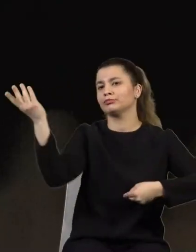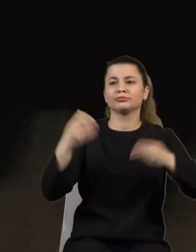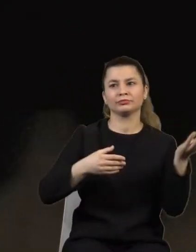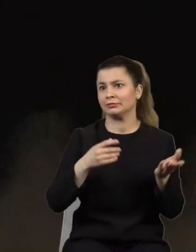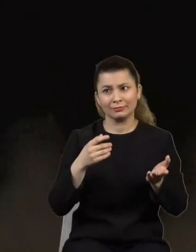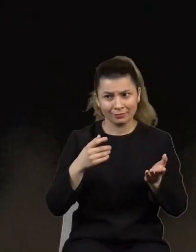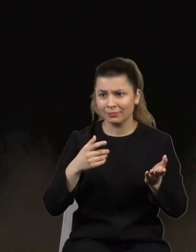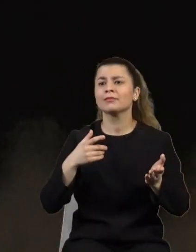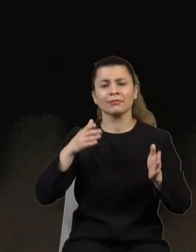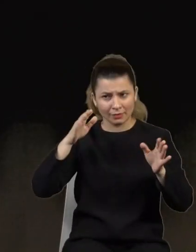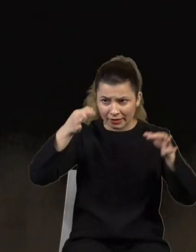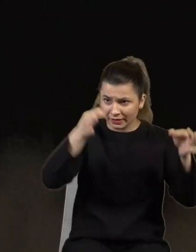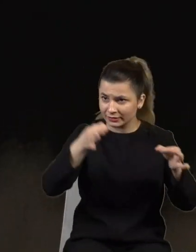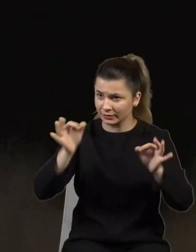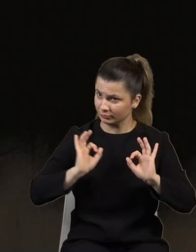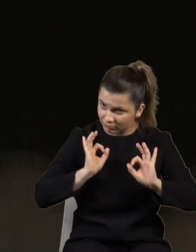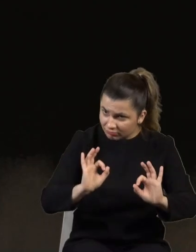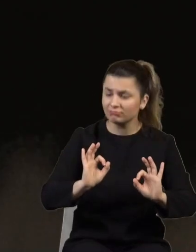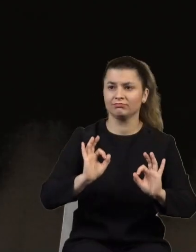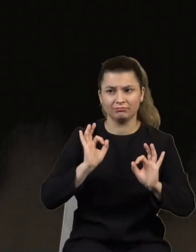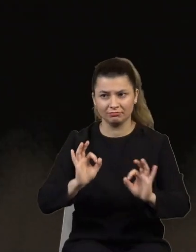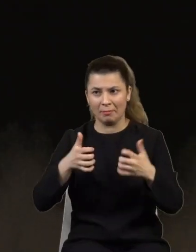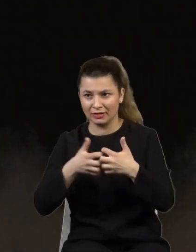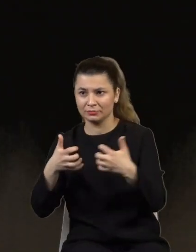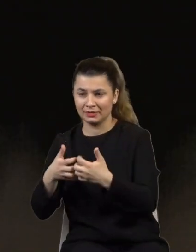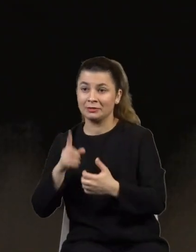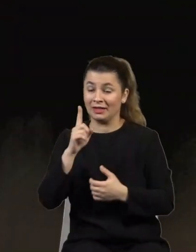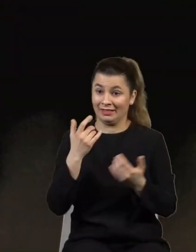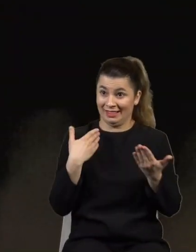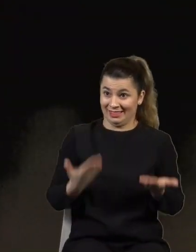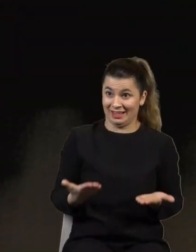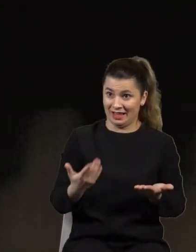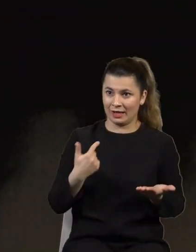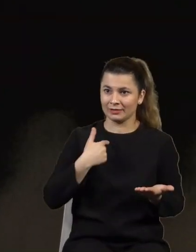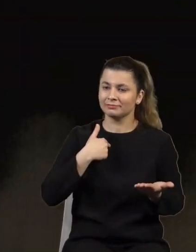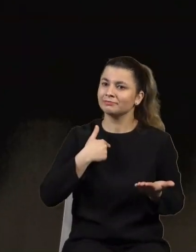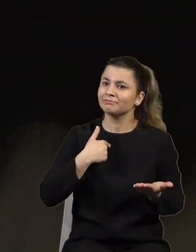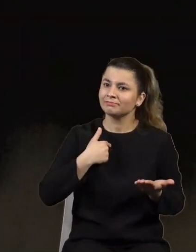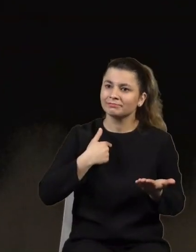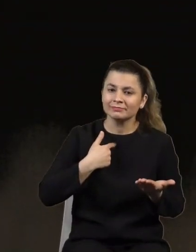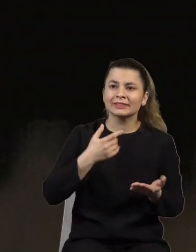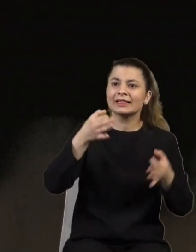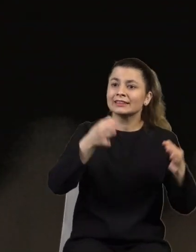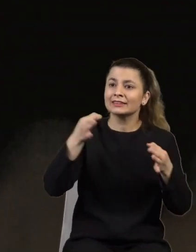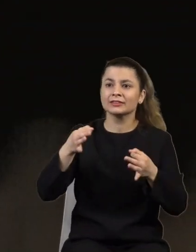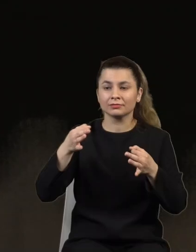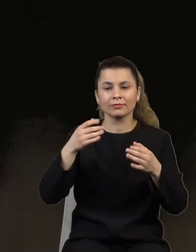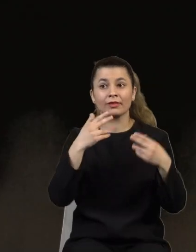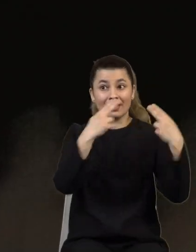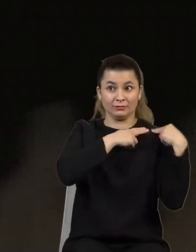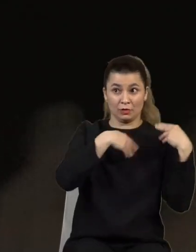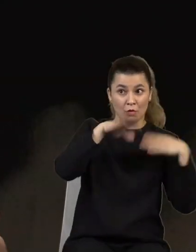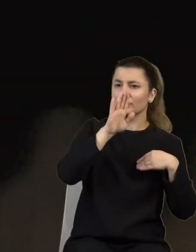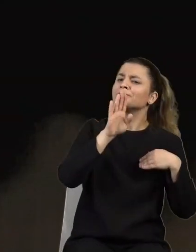responsible planning. We had to prepare very good portfolios and be able